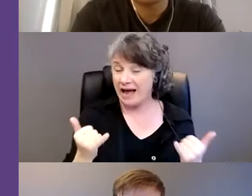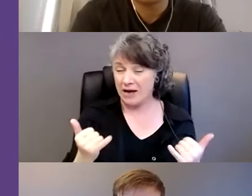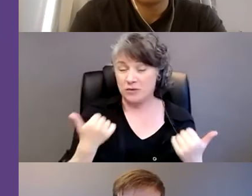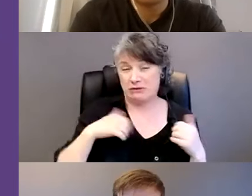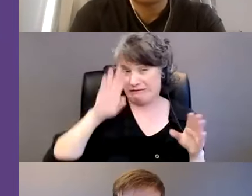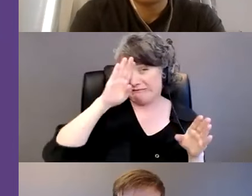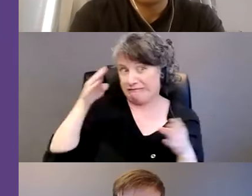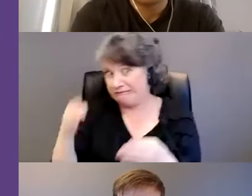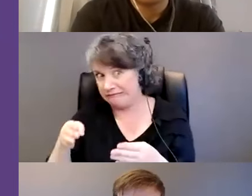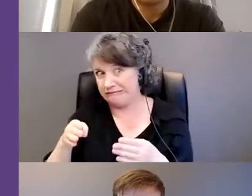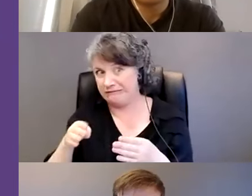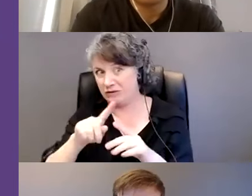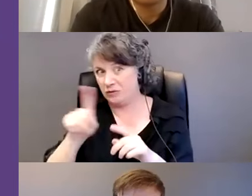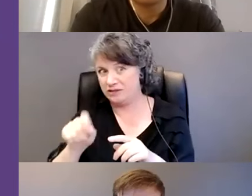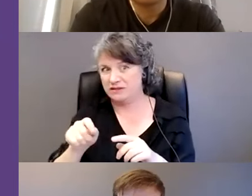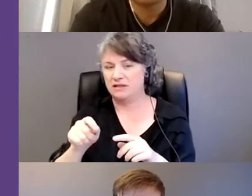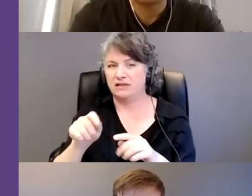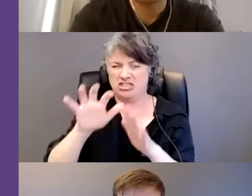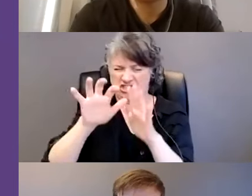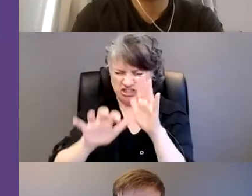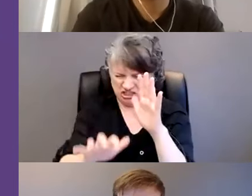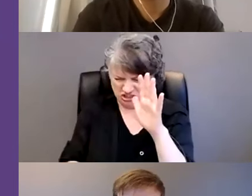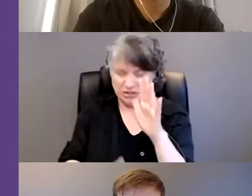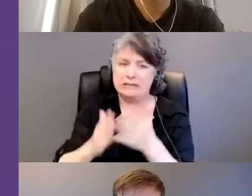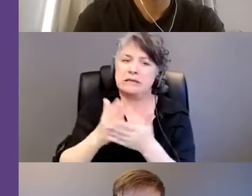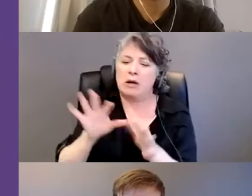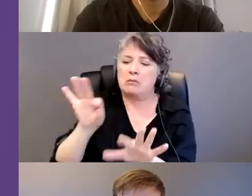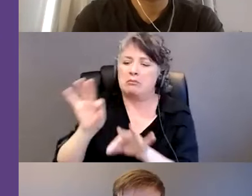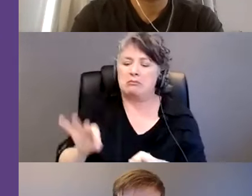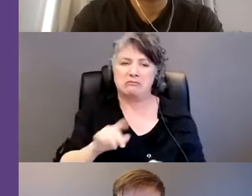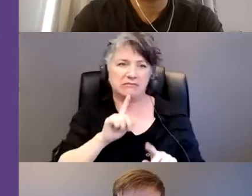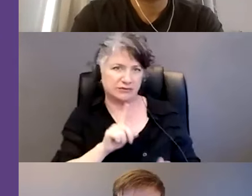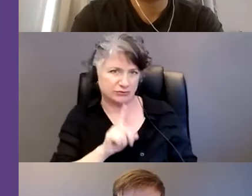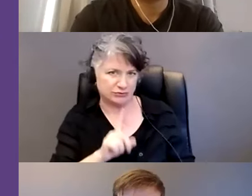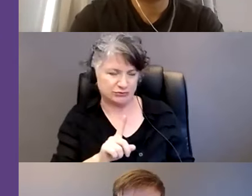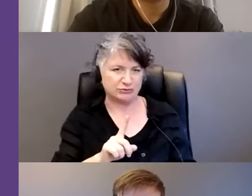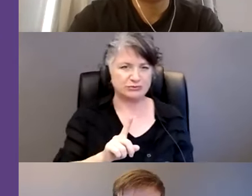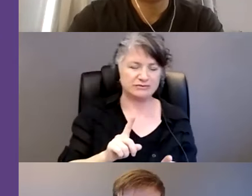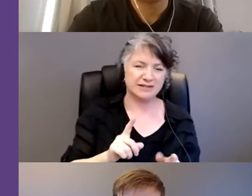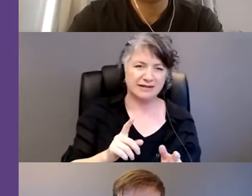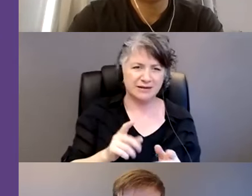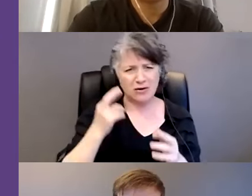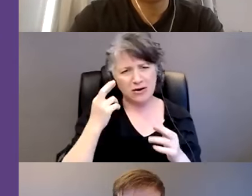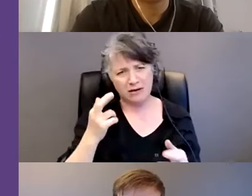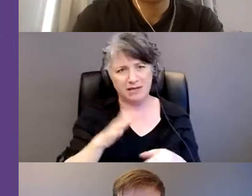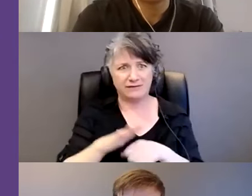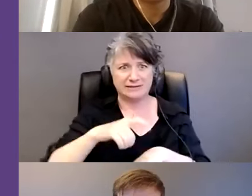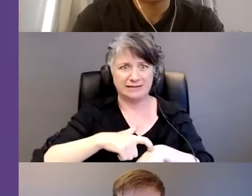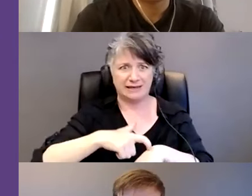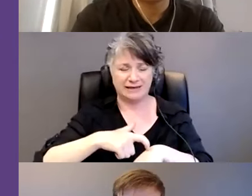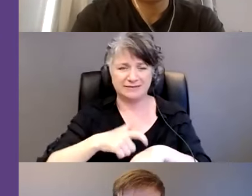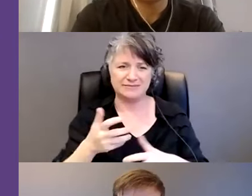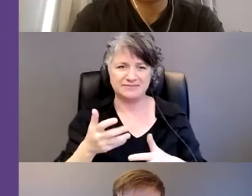of the questions that our attendees have posted. Hopefully we'll have a little bit of time, as I know